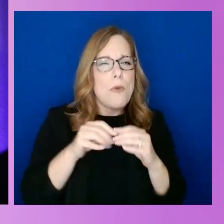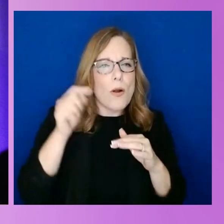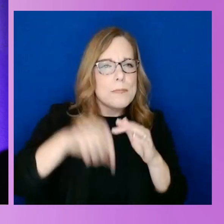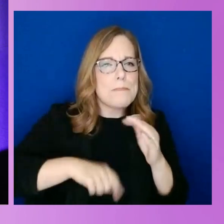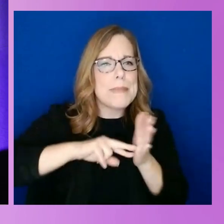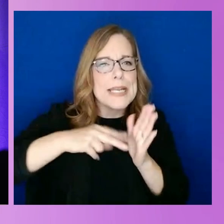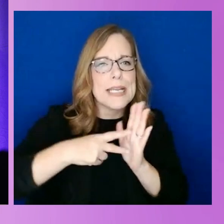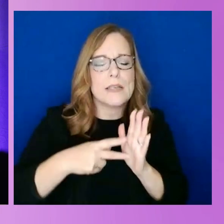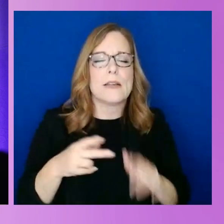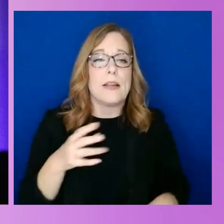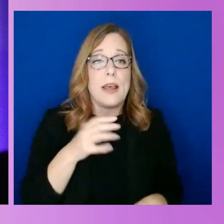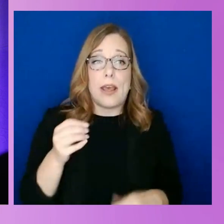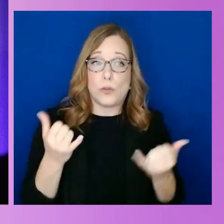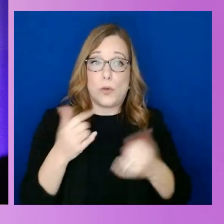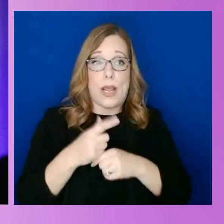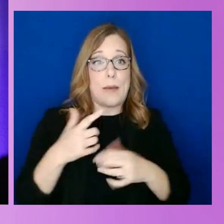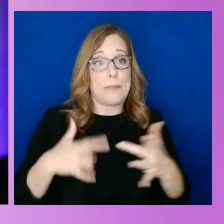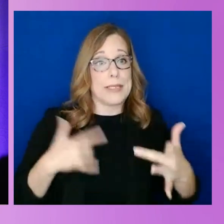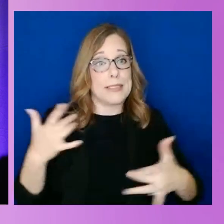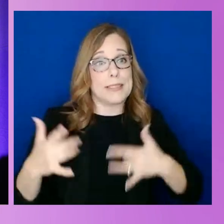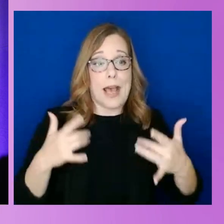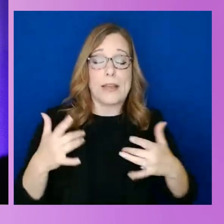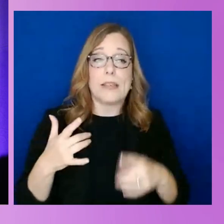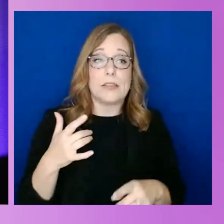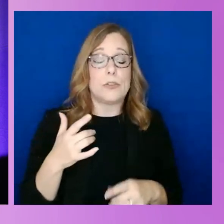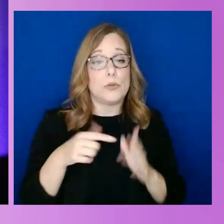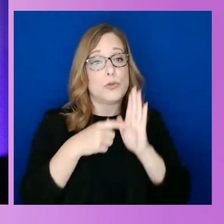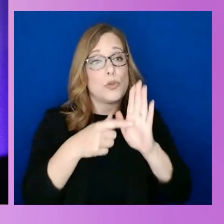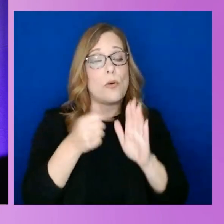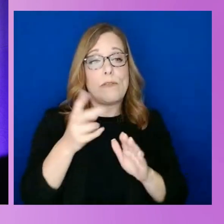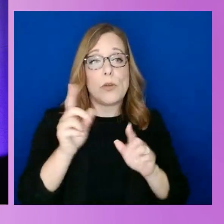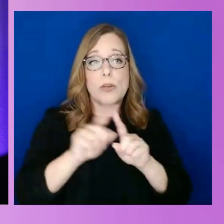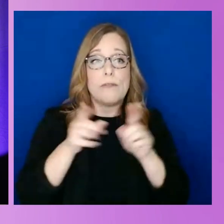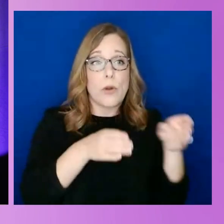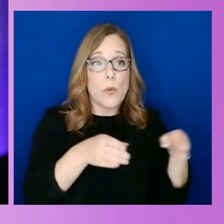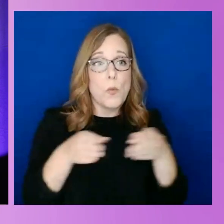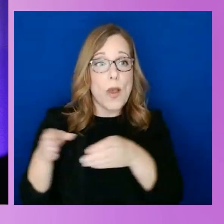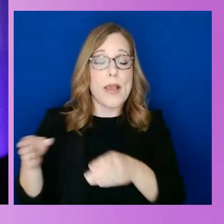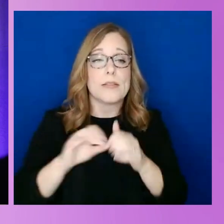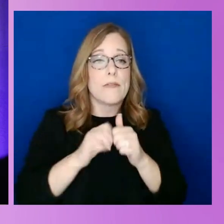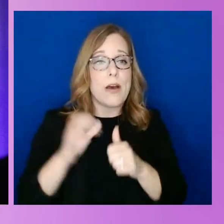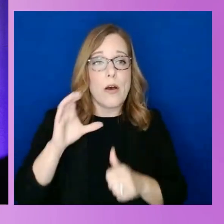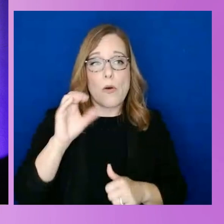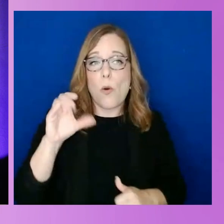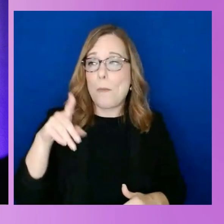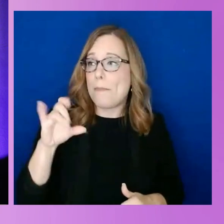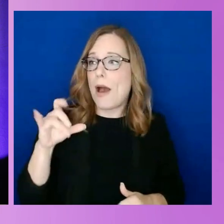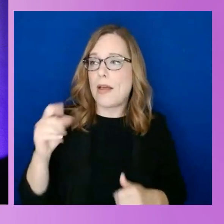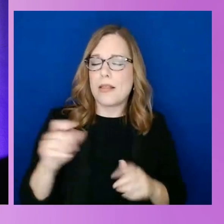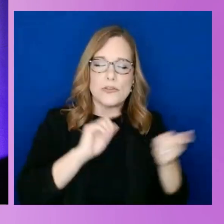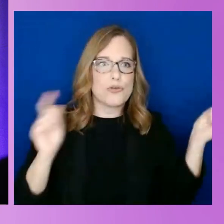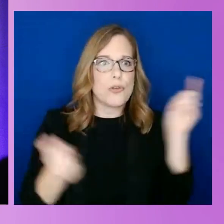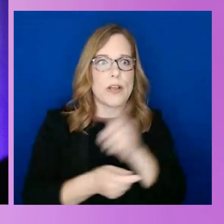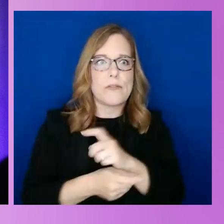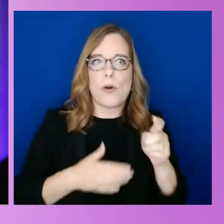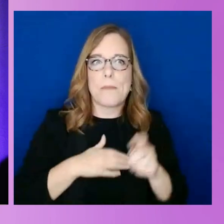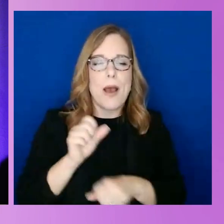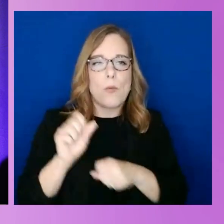show you a few ways in which Copilot transforms my workflow and empowers neurodivergent folks like me to